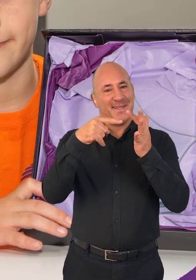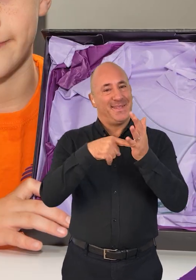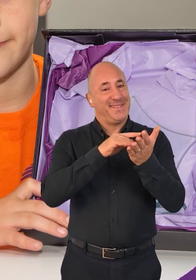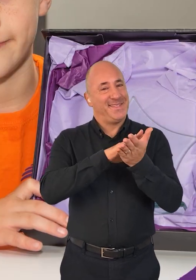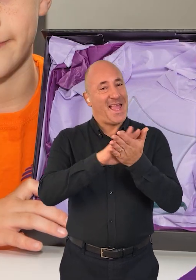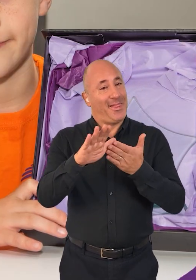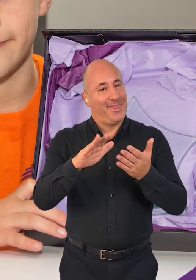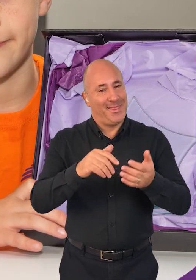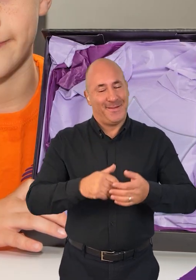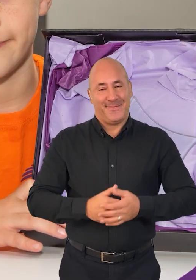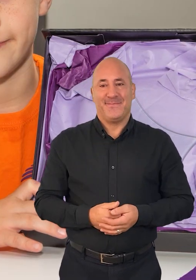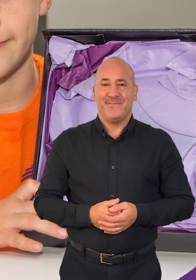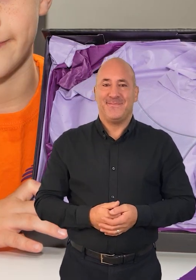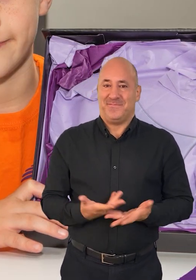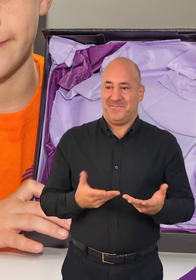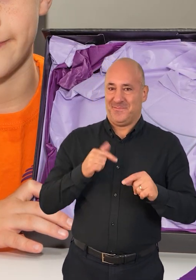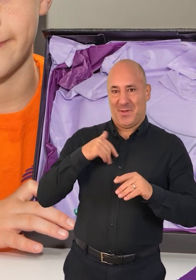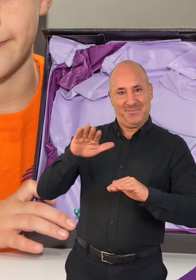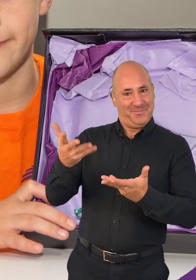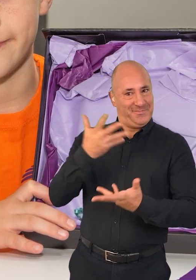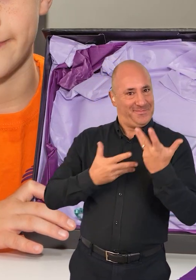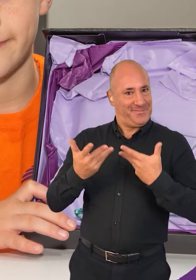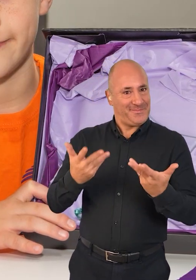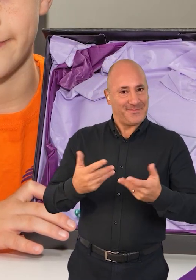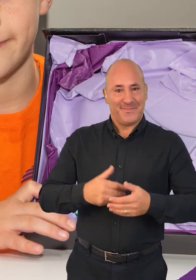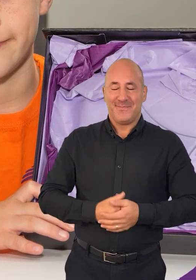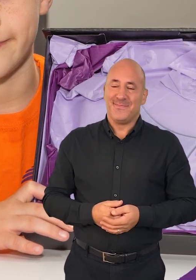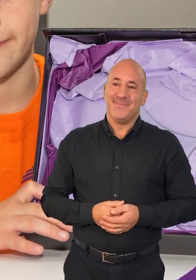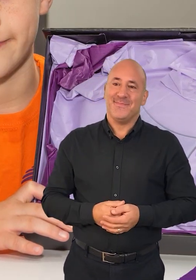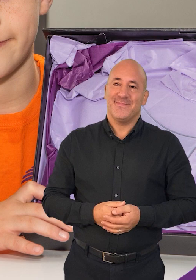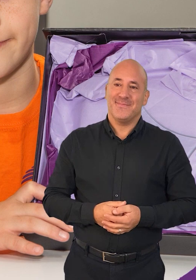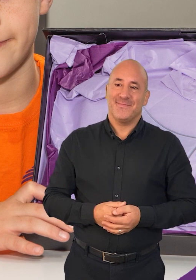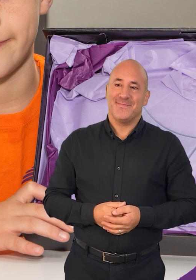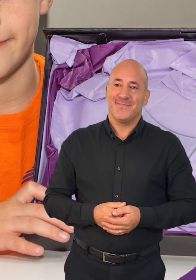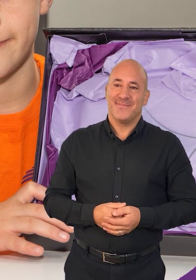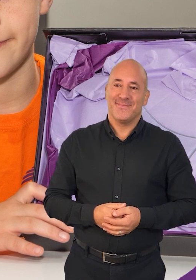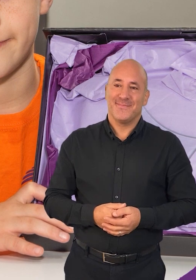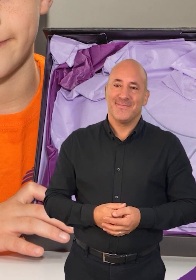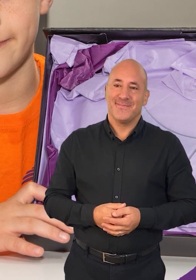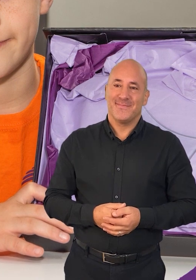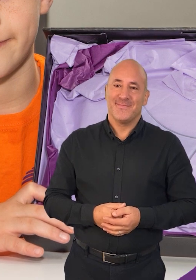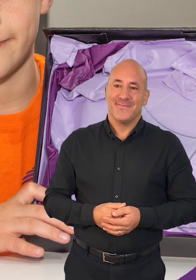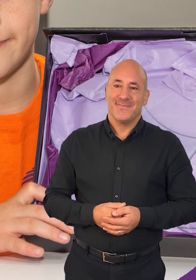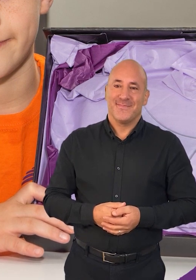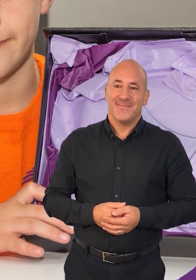is Seth Walsh. Let's hear from Seth.